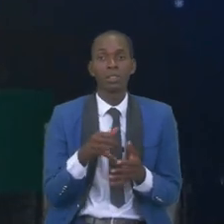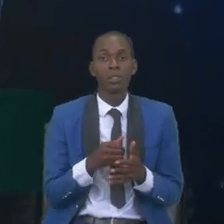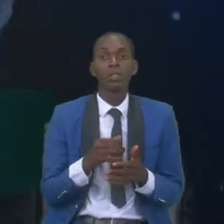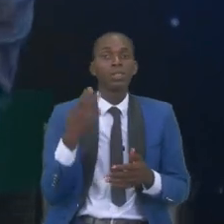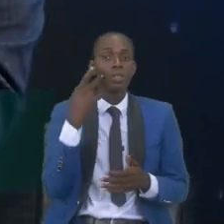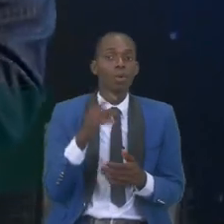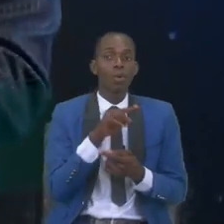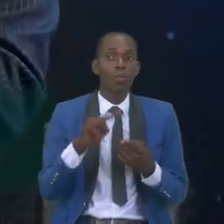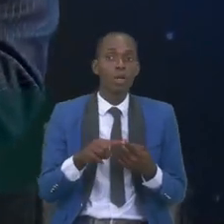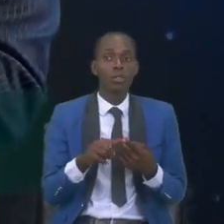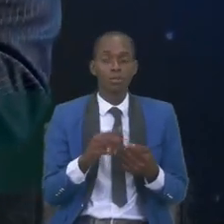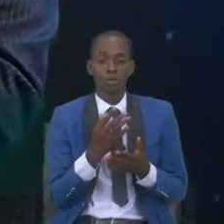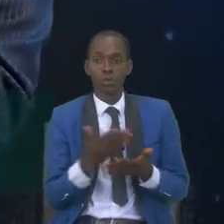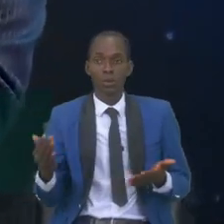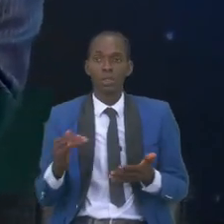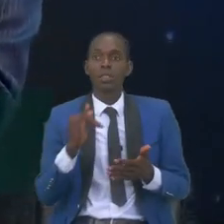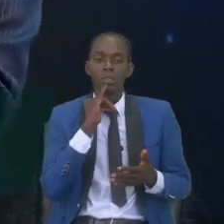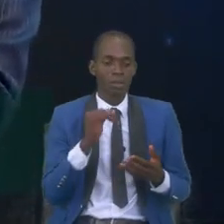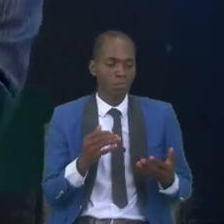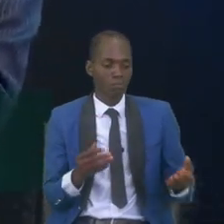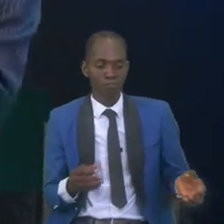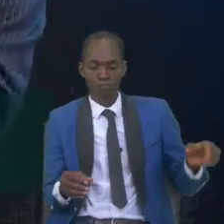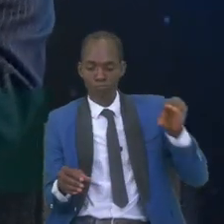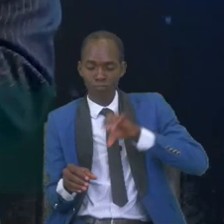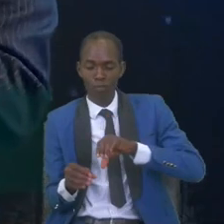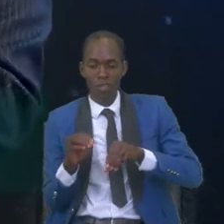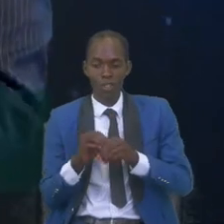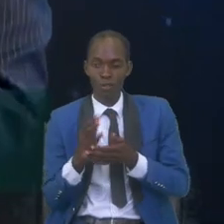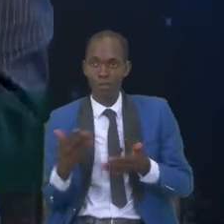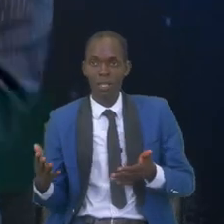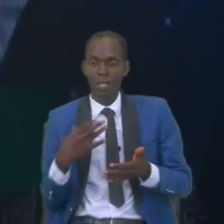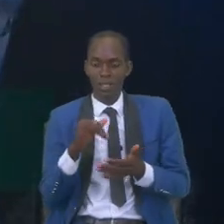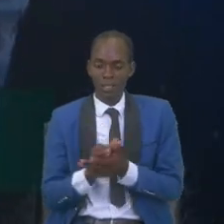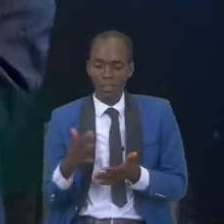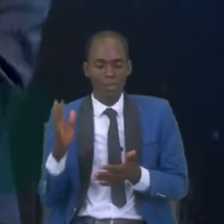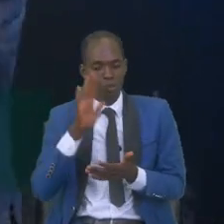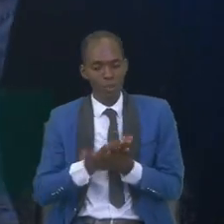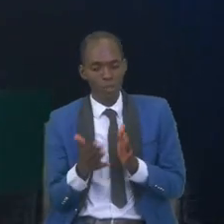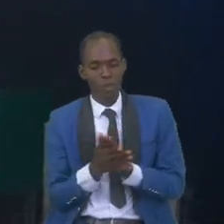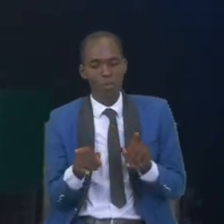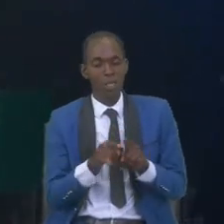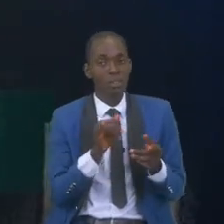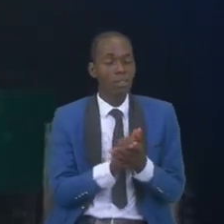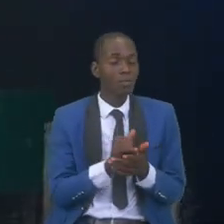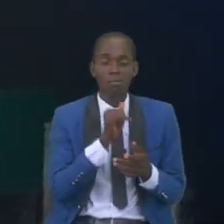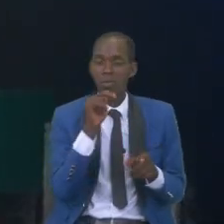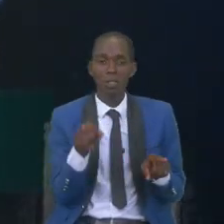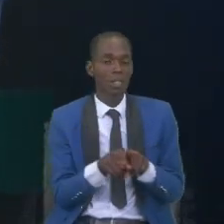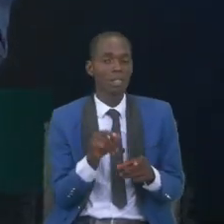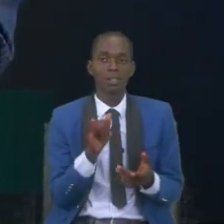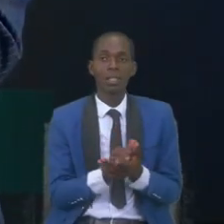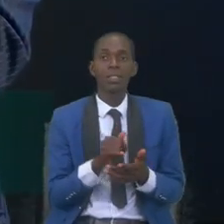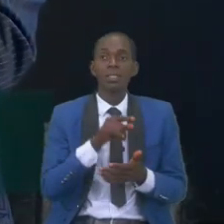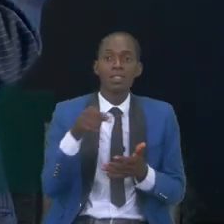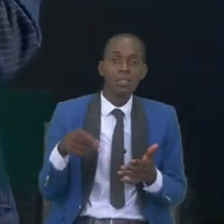is present in another substance, that substance becomes like this substance. Not that this is a